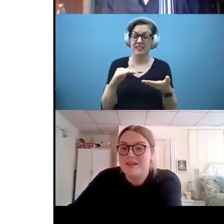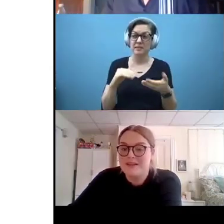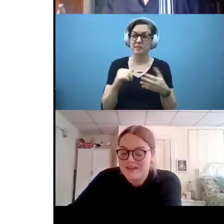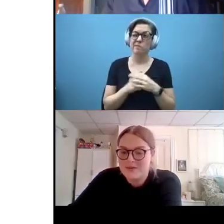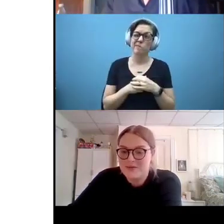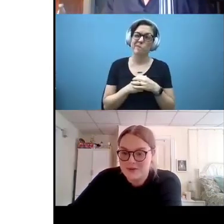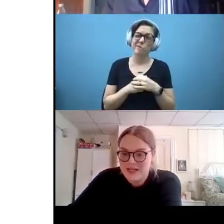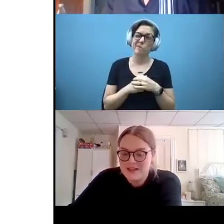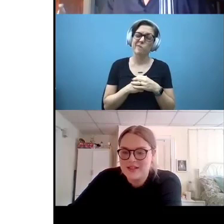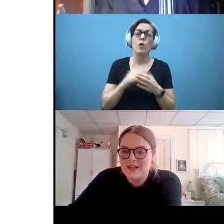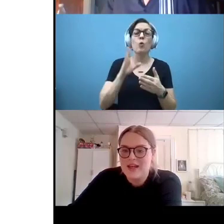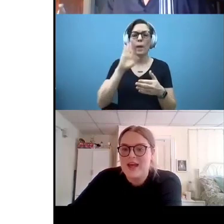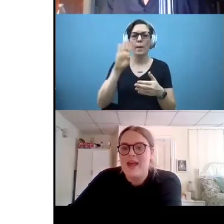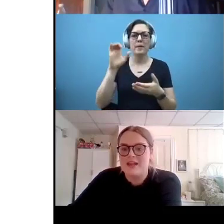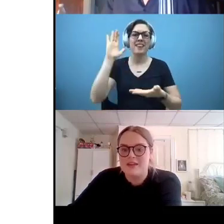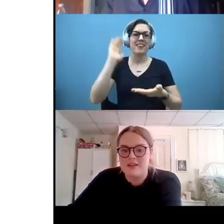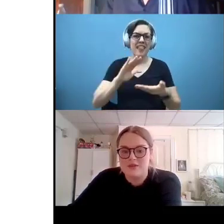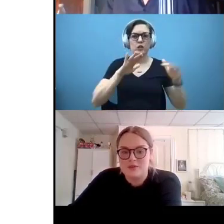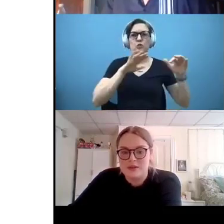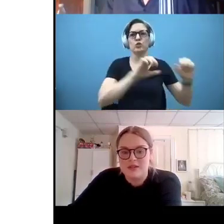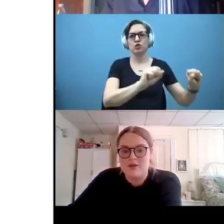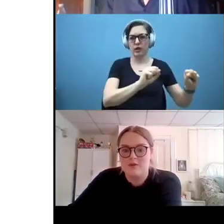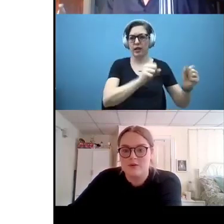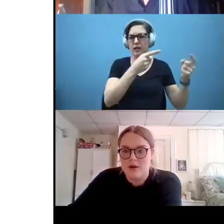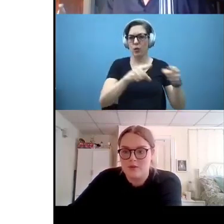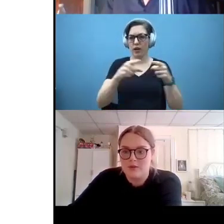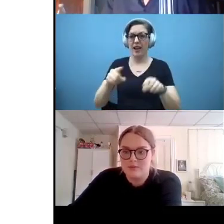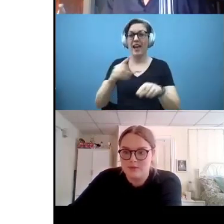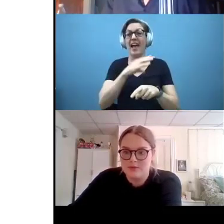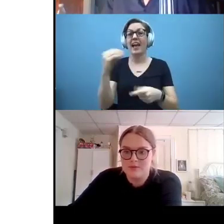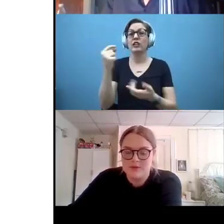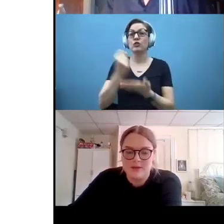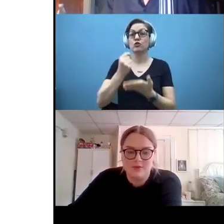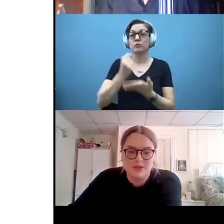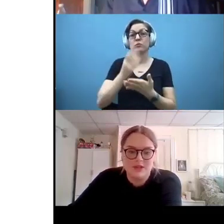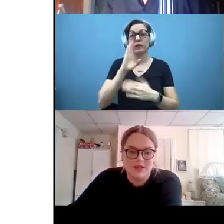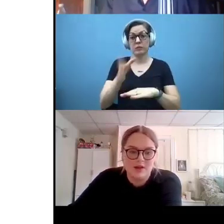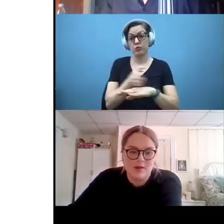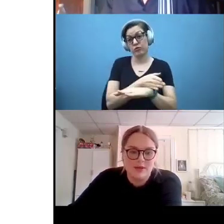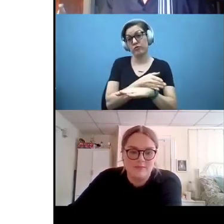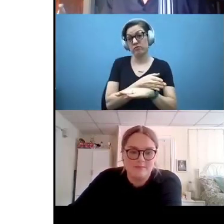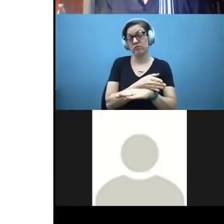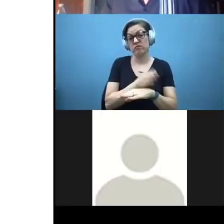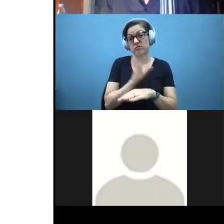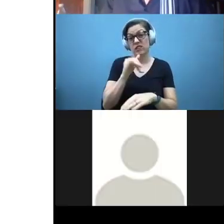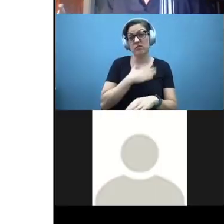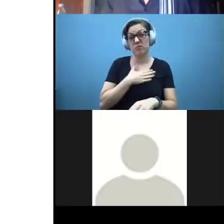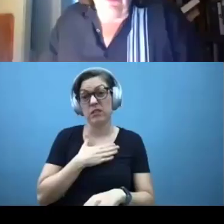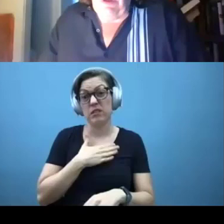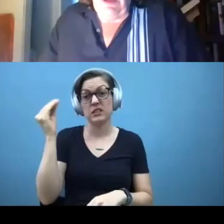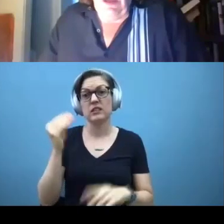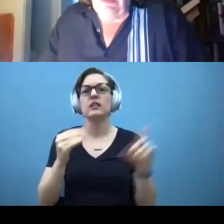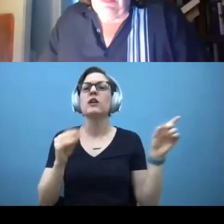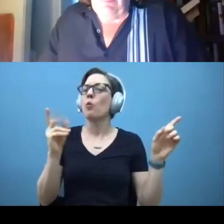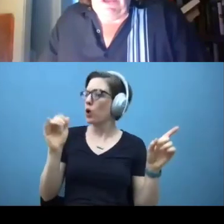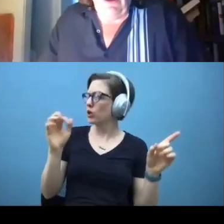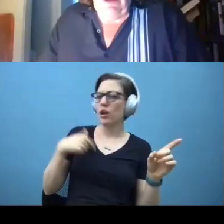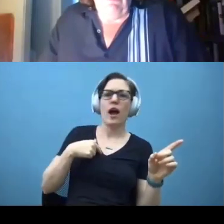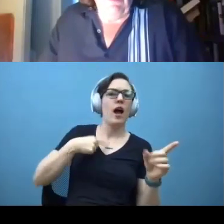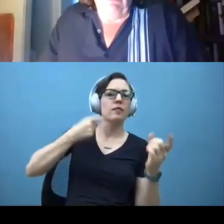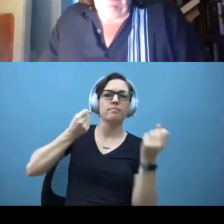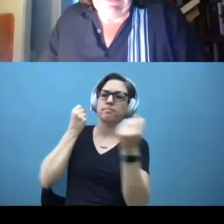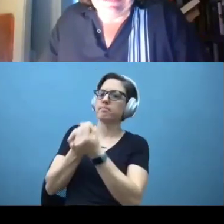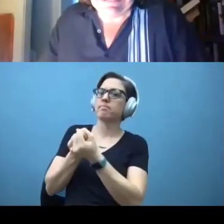going to be less restraint, and I think treatment overall would improve. So I appreciate that comment. I cannot disagree. I think